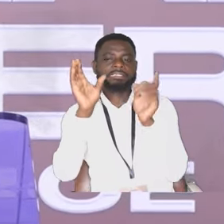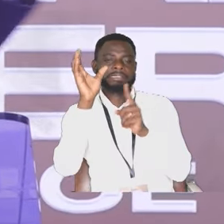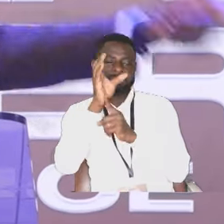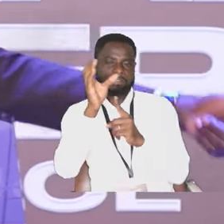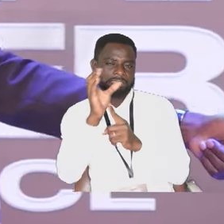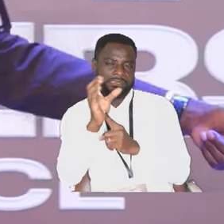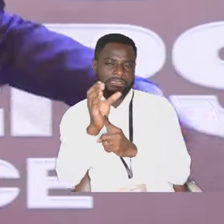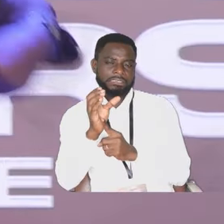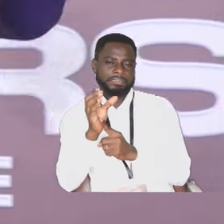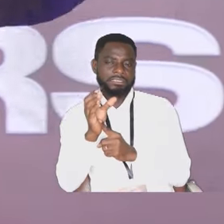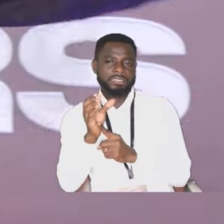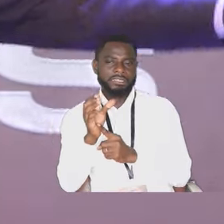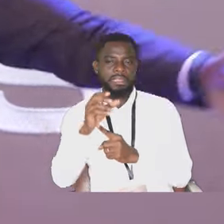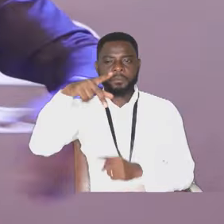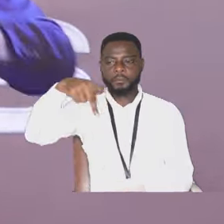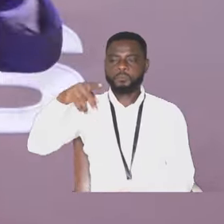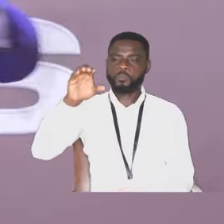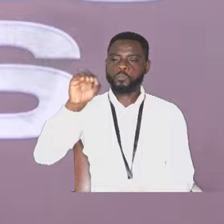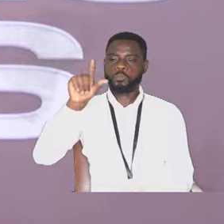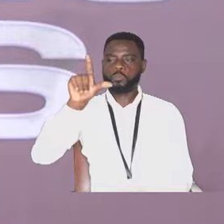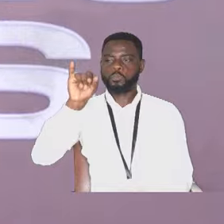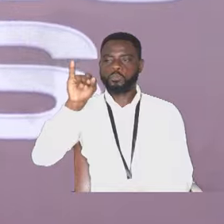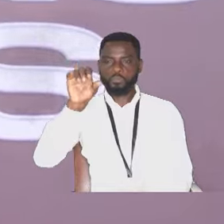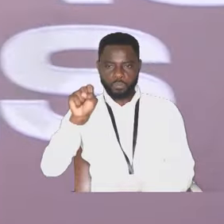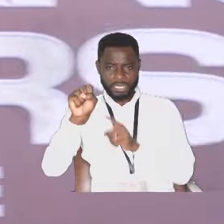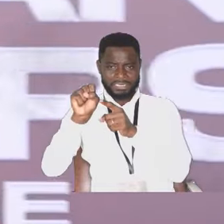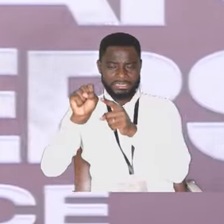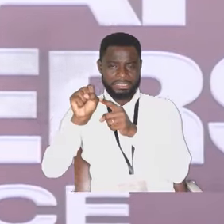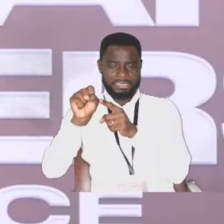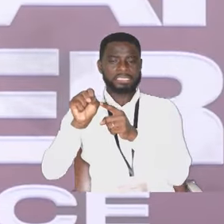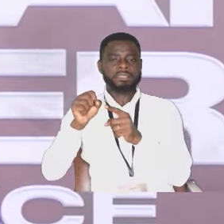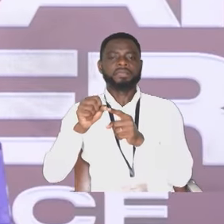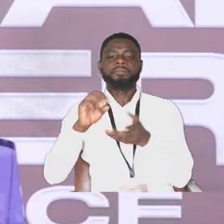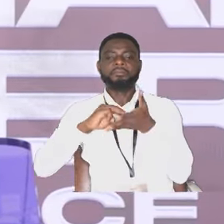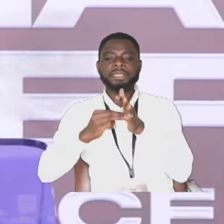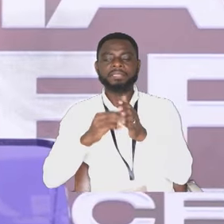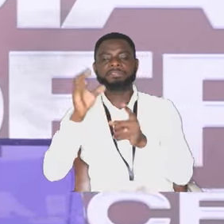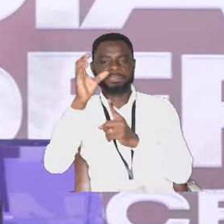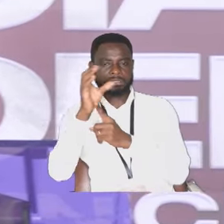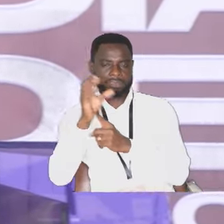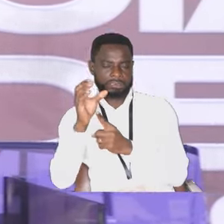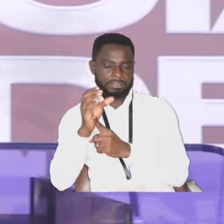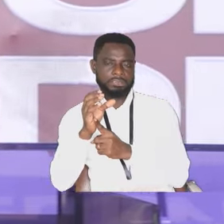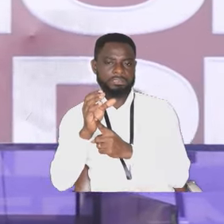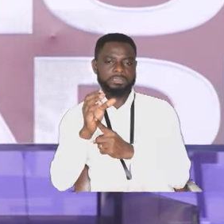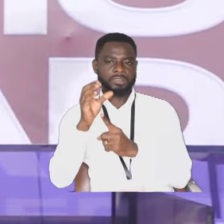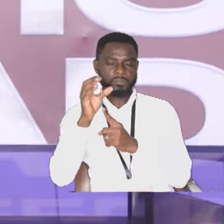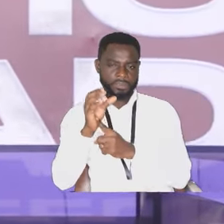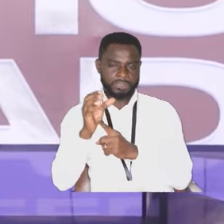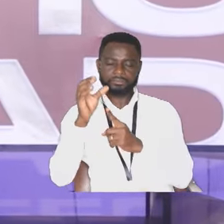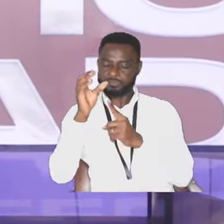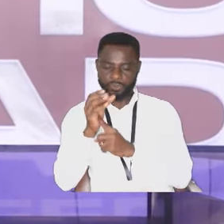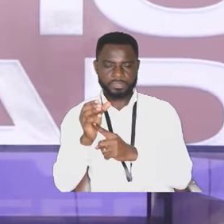That's why we have metropolis, we have Indianapolis, and the moment in the Greek, this thing, you see that suffix,